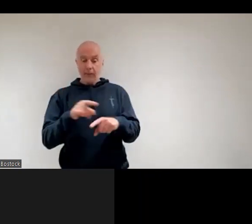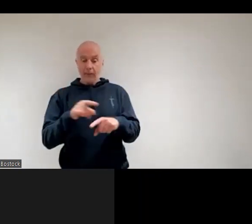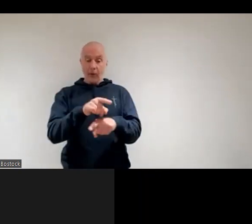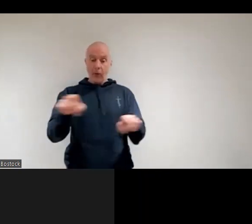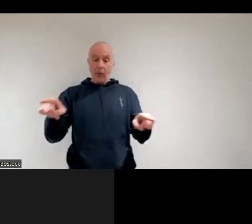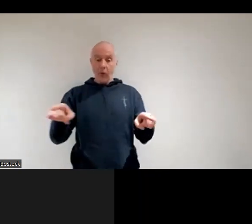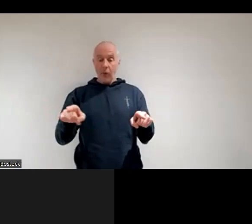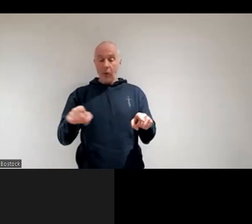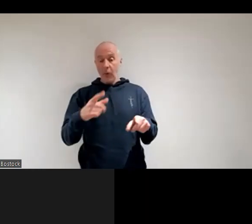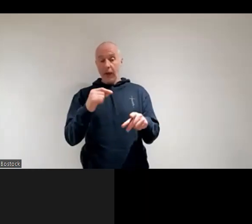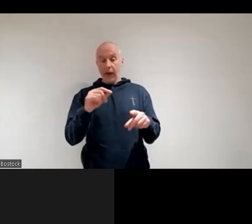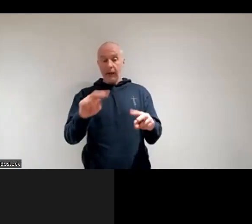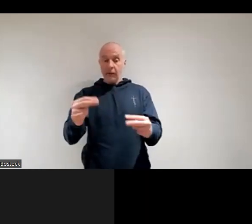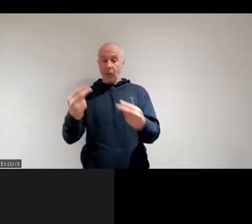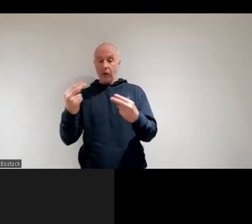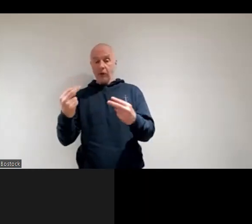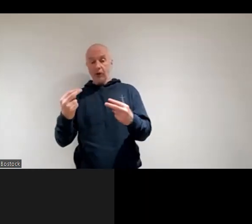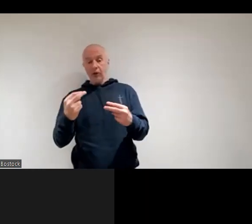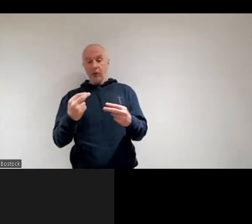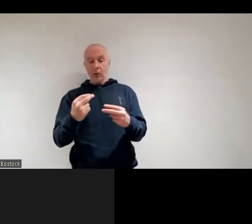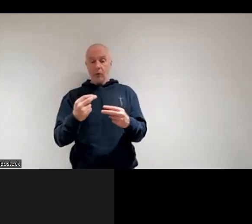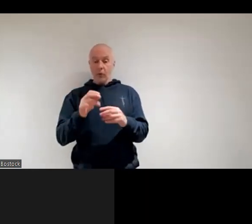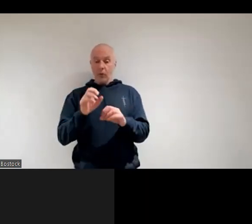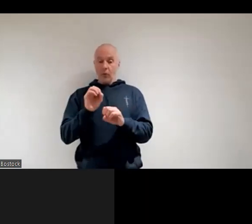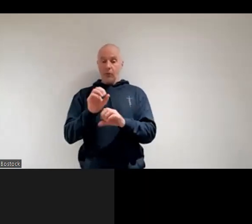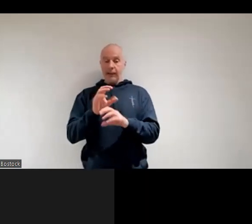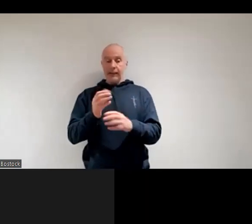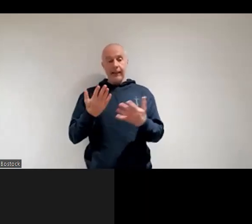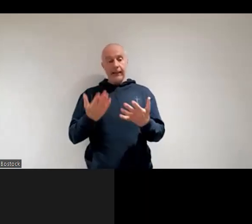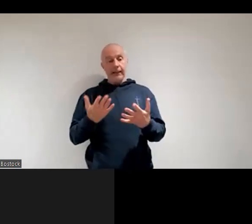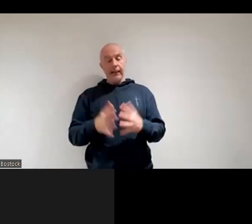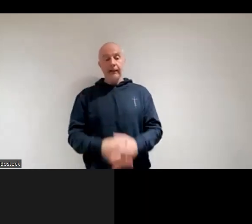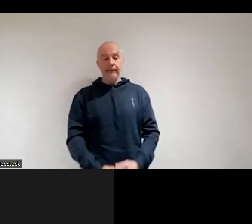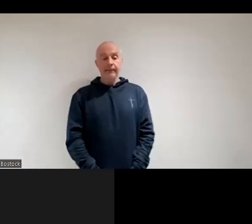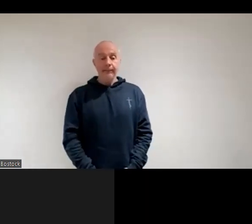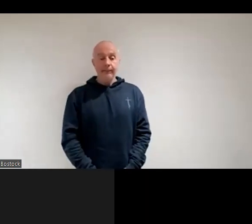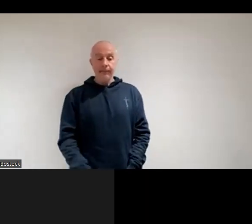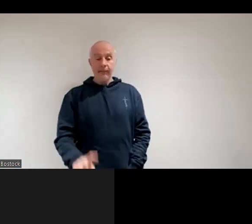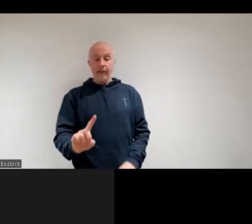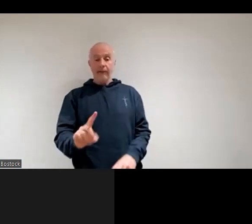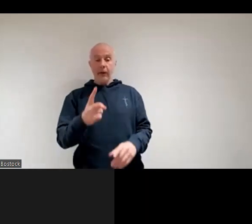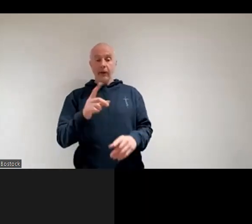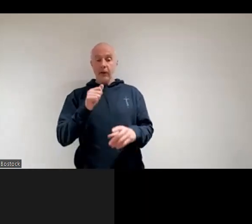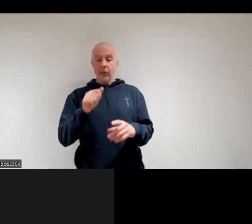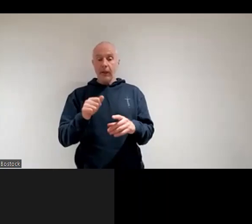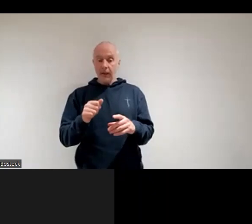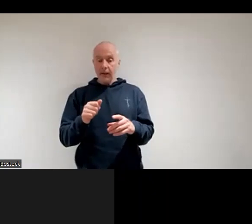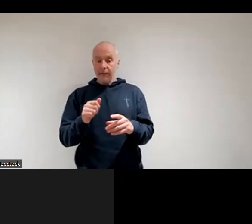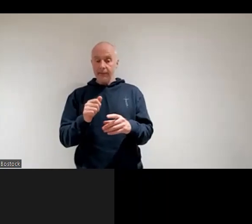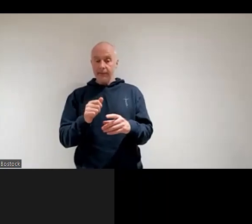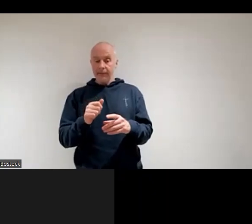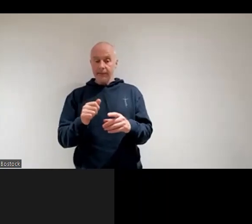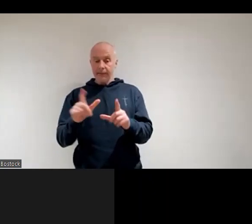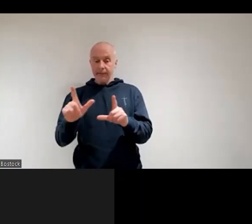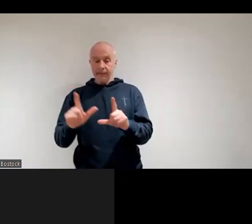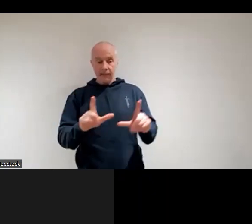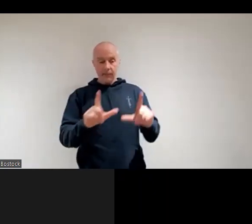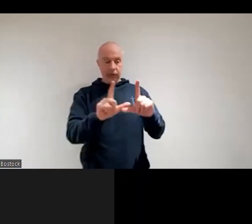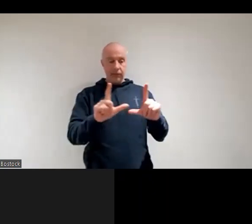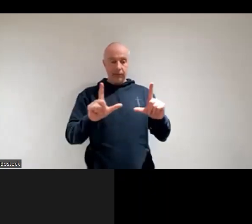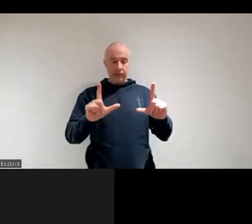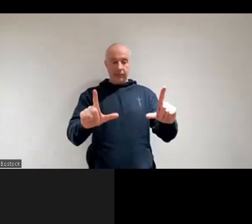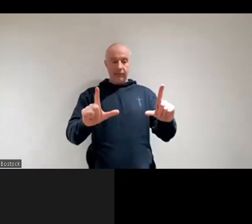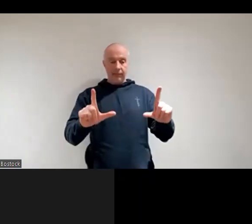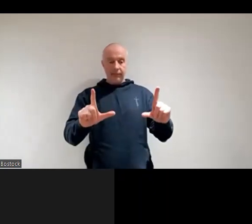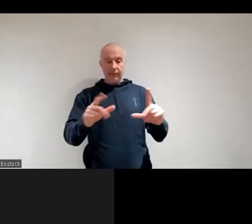able to come to join my presentation today. So the first thing I'm going to do is I'm going to share my screen so you can see the slide. So